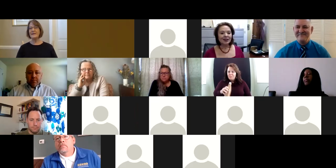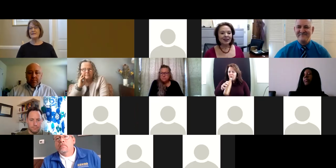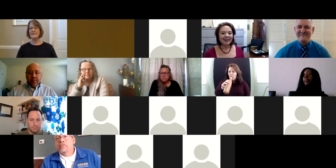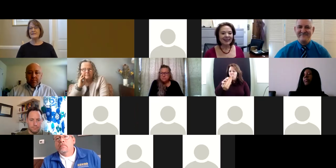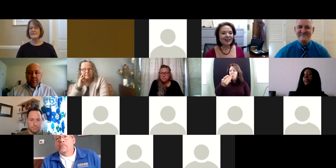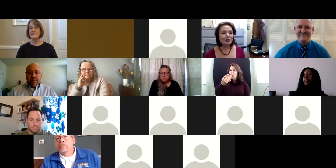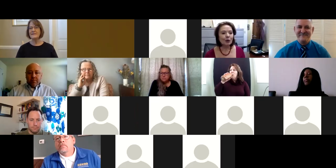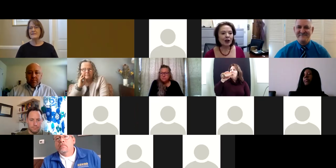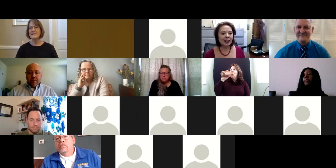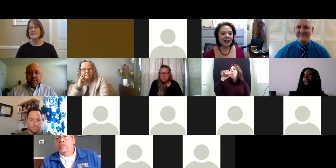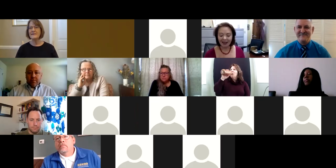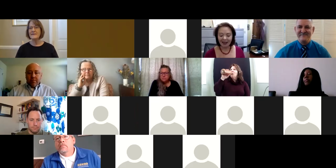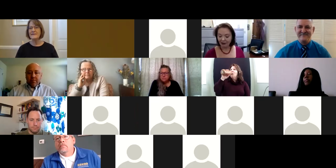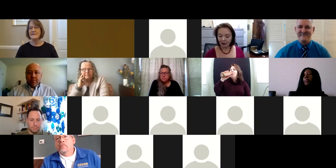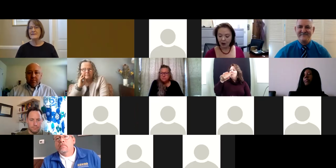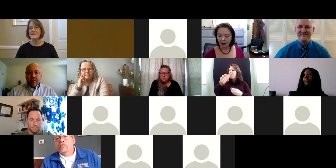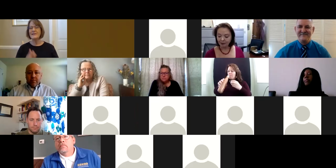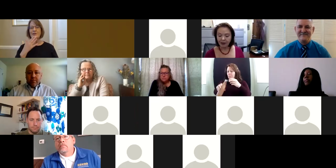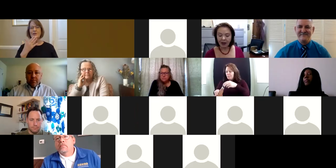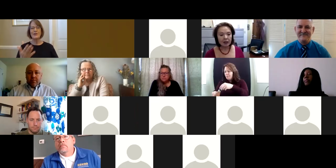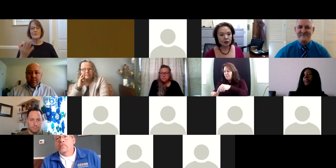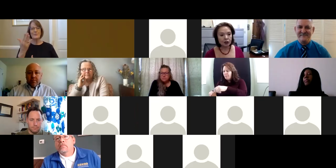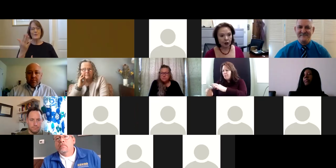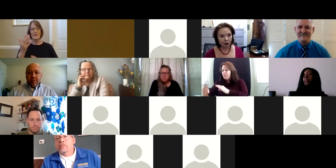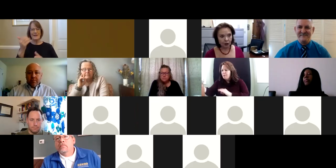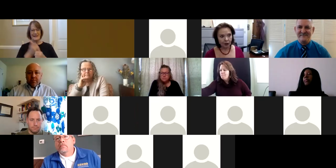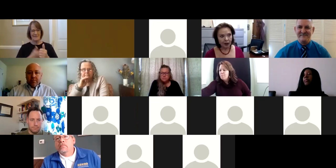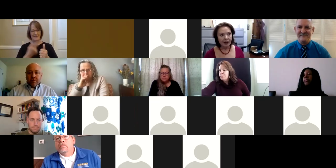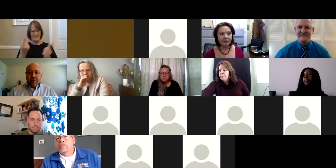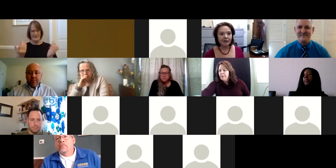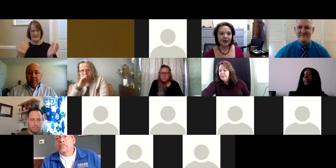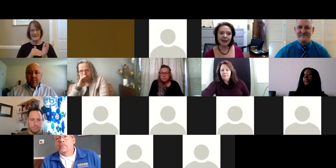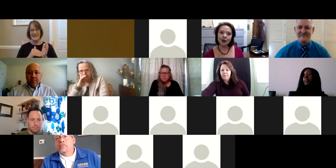Hi. Good morning again, everyone. So,